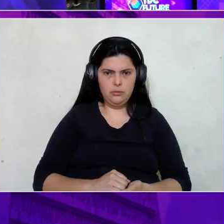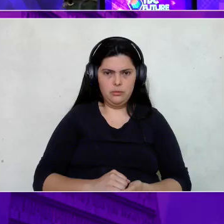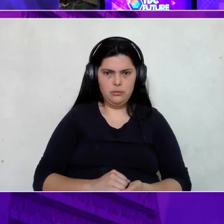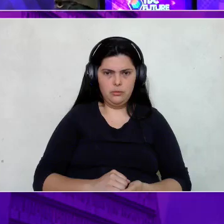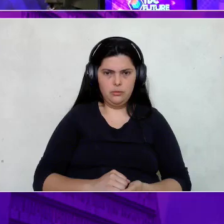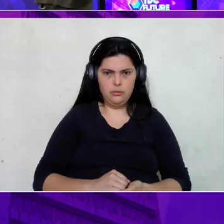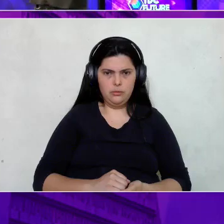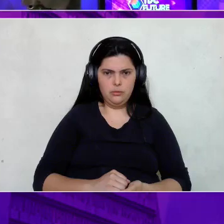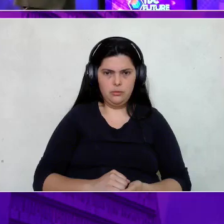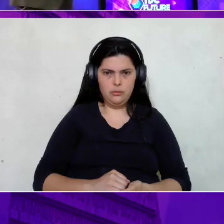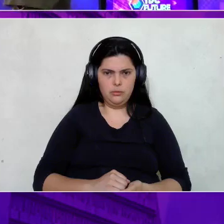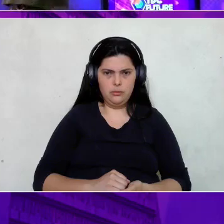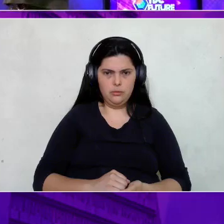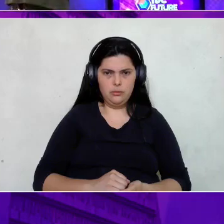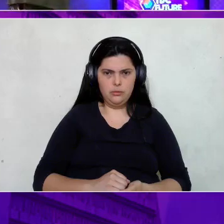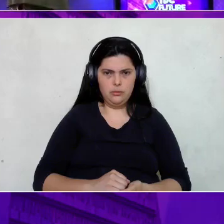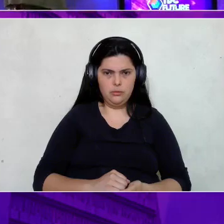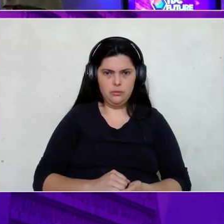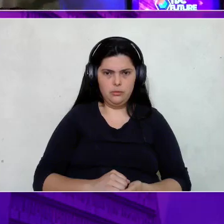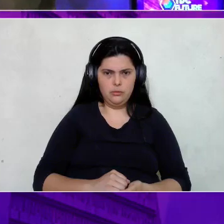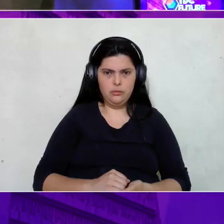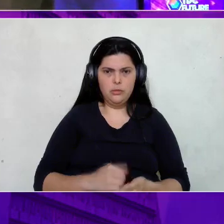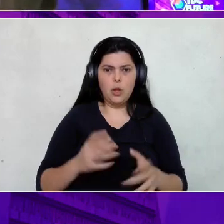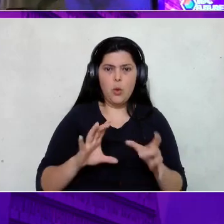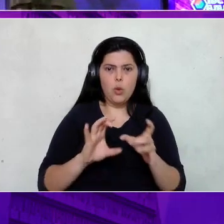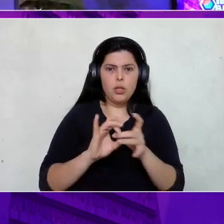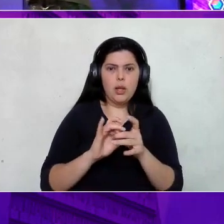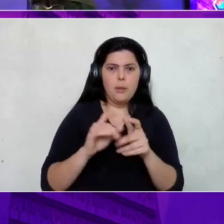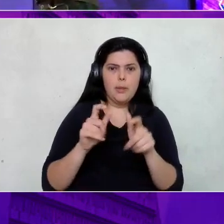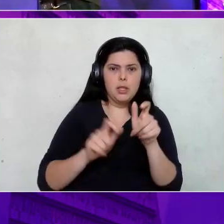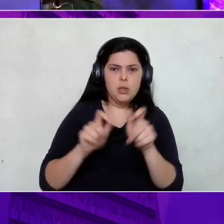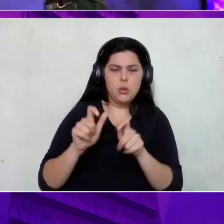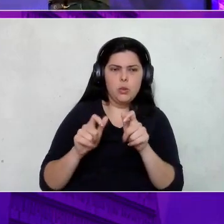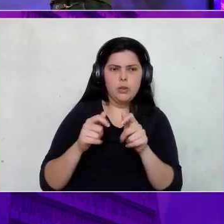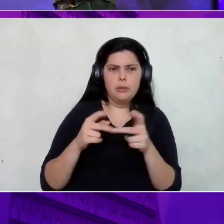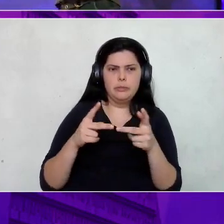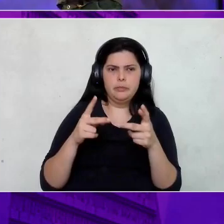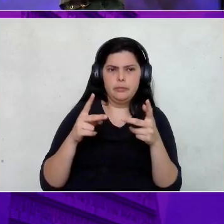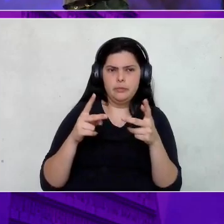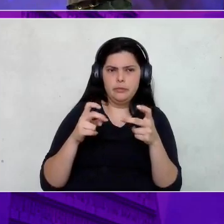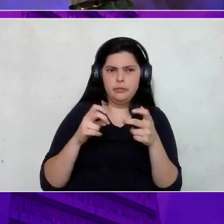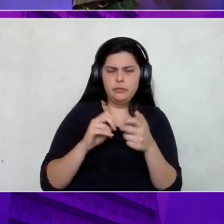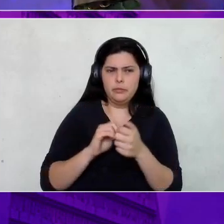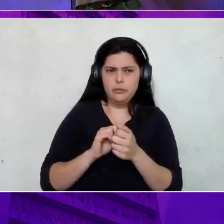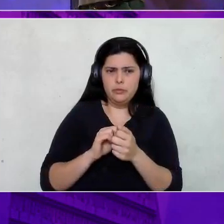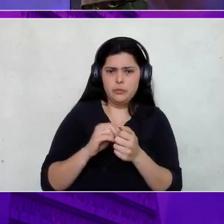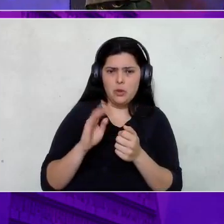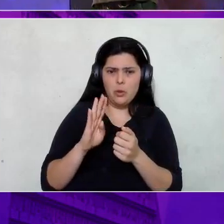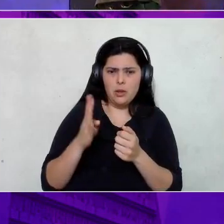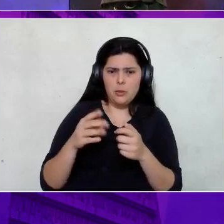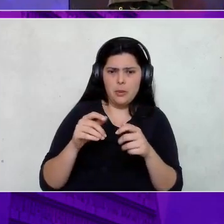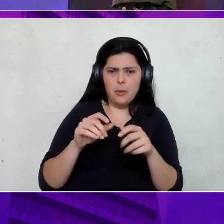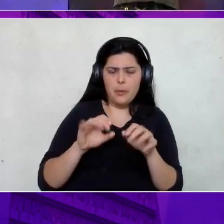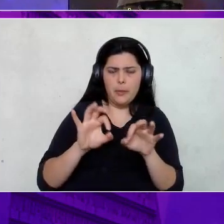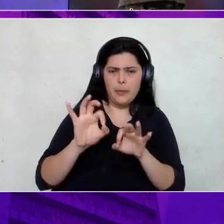a micro-enterprise employs 10 to 15 people and functions as a separate business. These